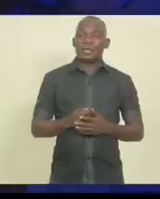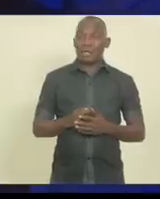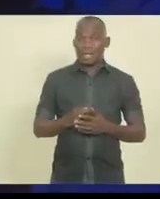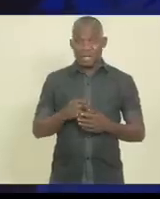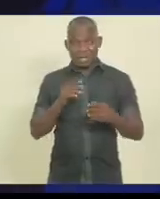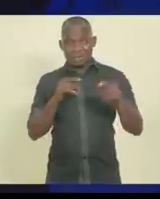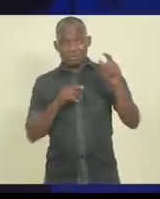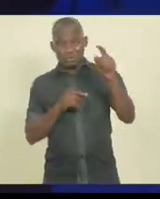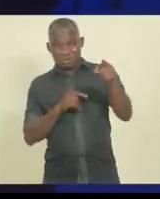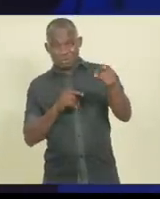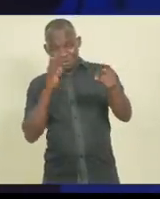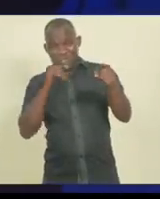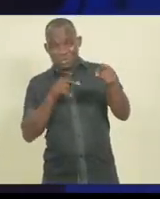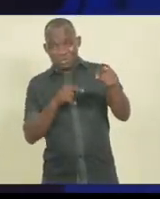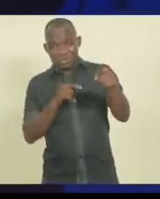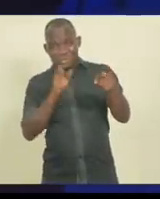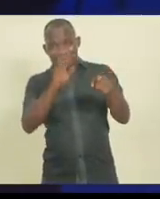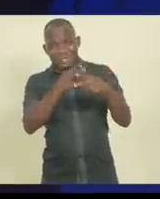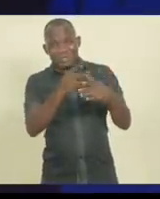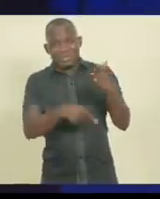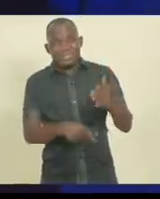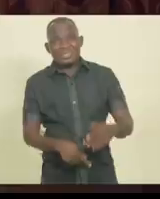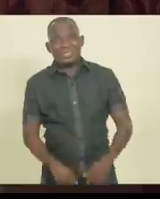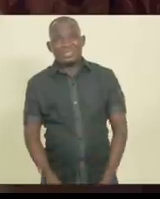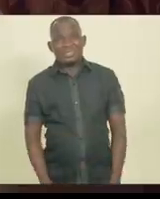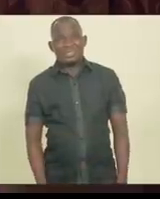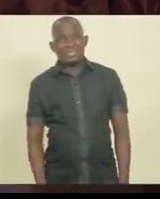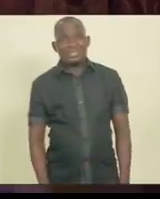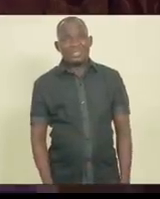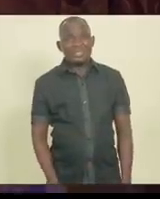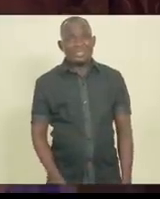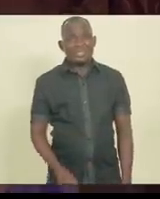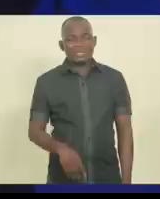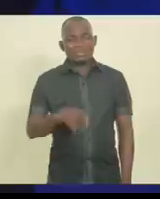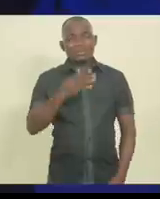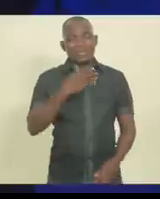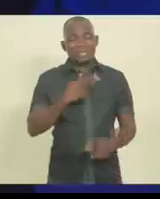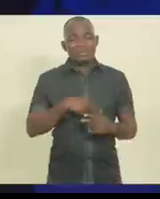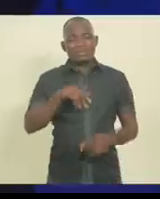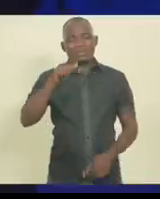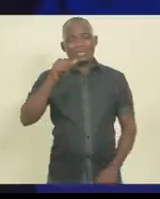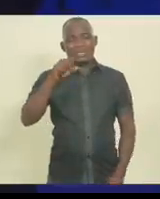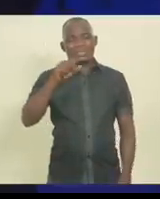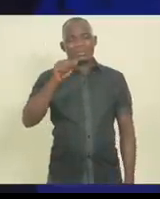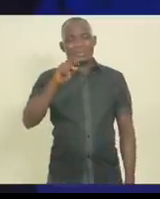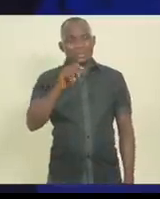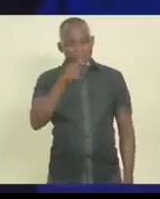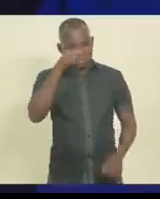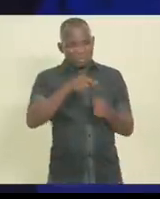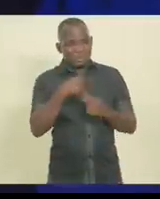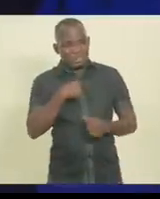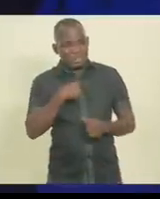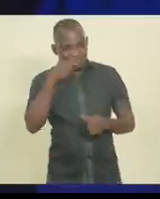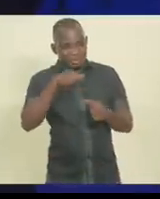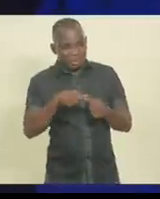Asari. Asari, do you remember me? No. You don't remember me? When he got down from